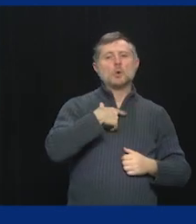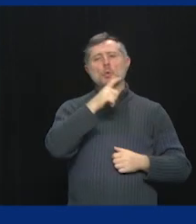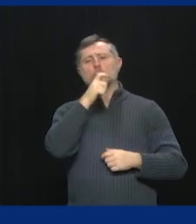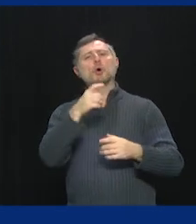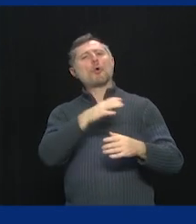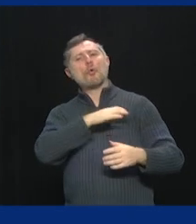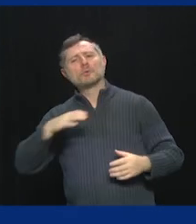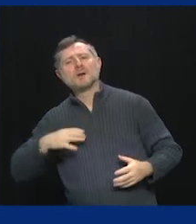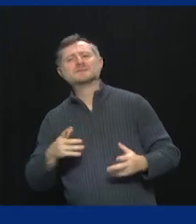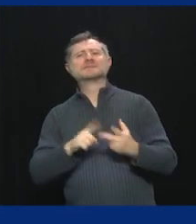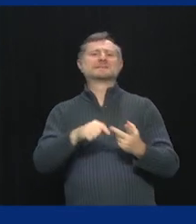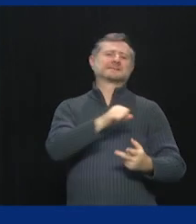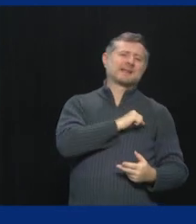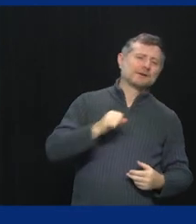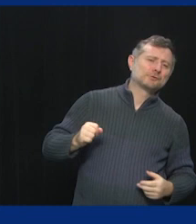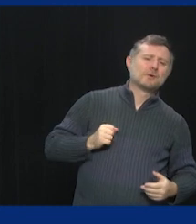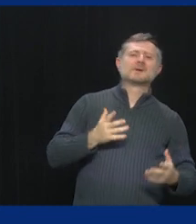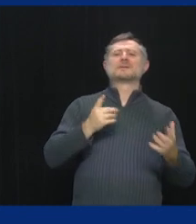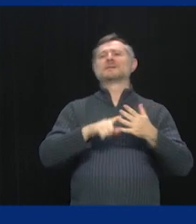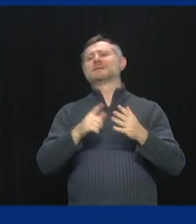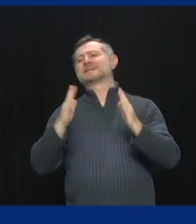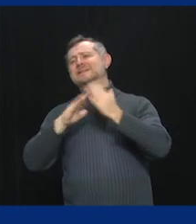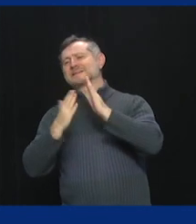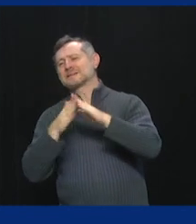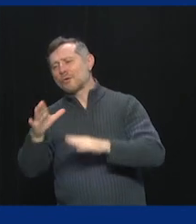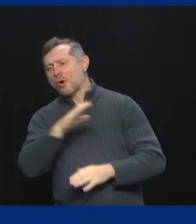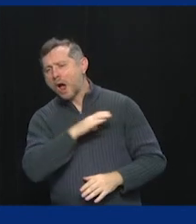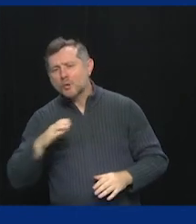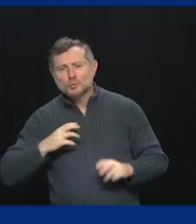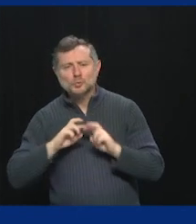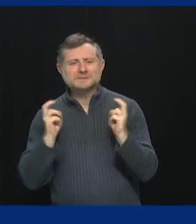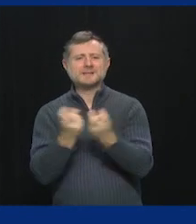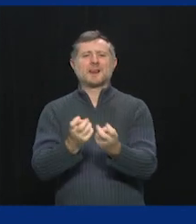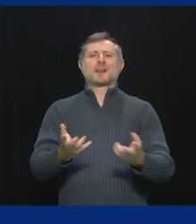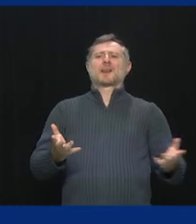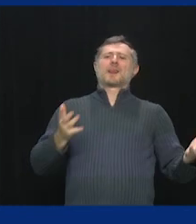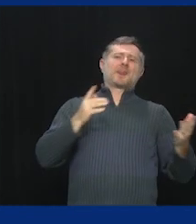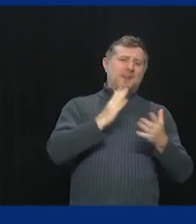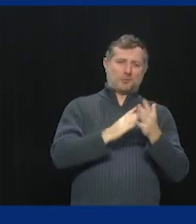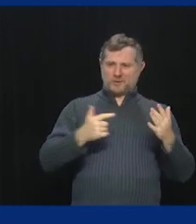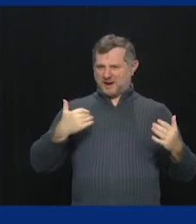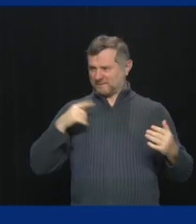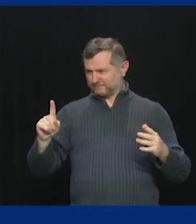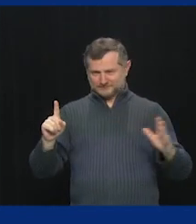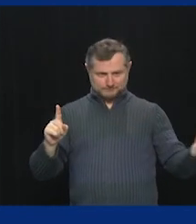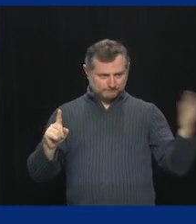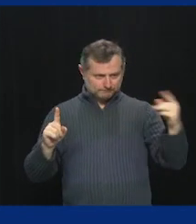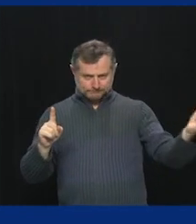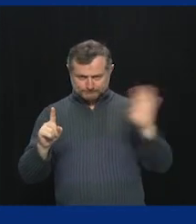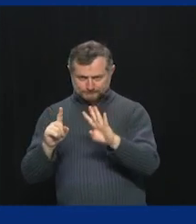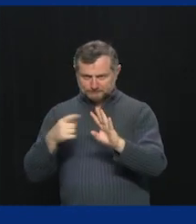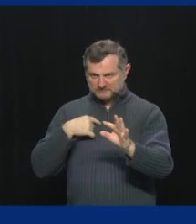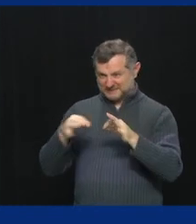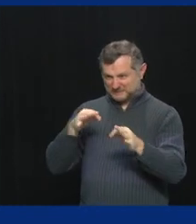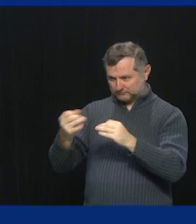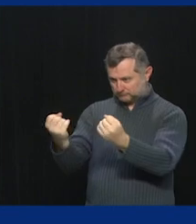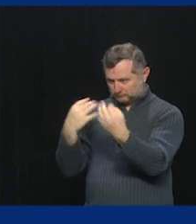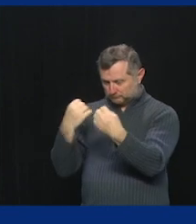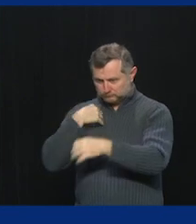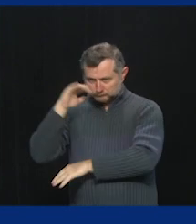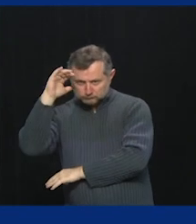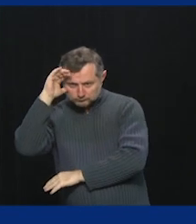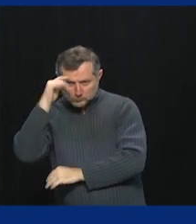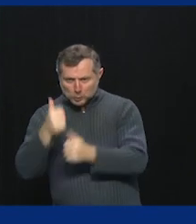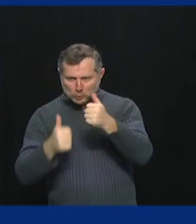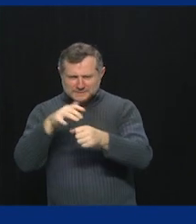assembly members, our city councilors. I was with them because I was on the ground, and they know more than anyone where the vulnerabilities are. They know their streets. So